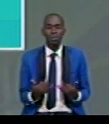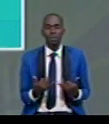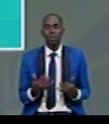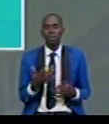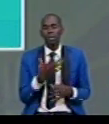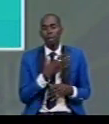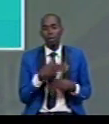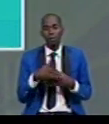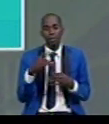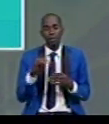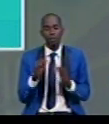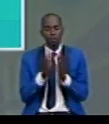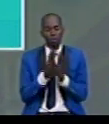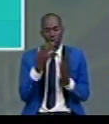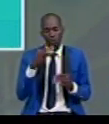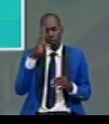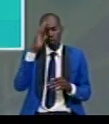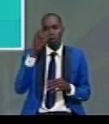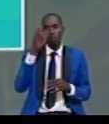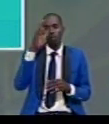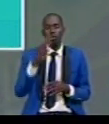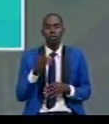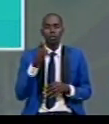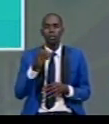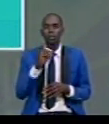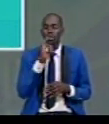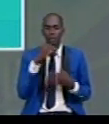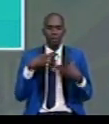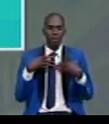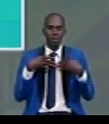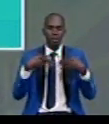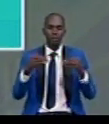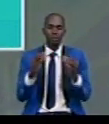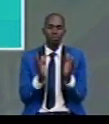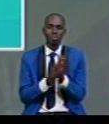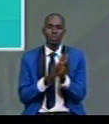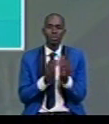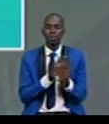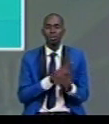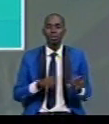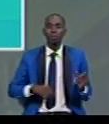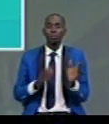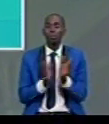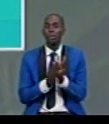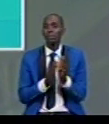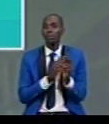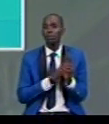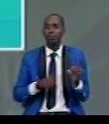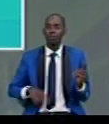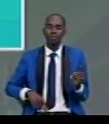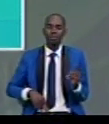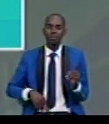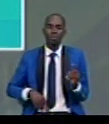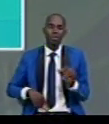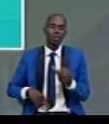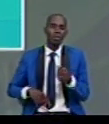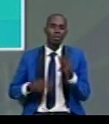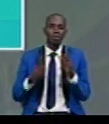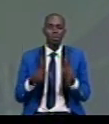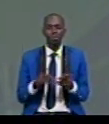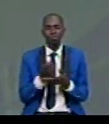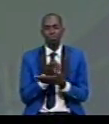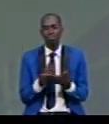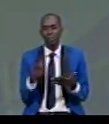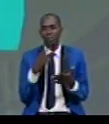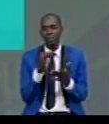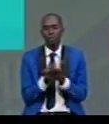God, she is completely whole. Praise the Lord. Praise the Lord. Akona Christana is saying, praise the Lord, I